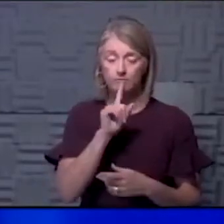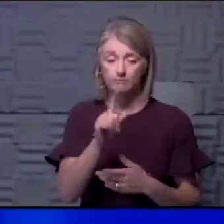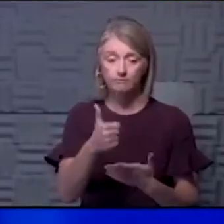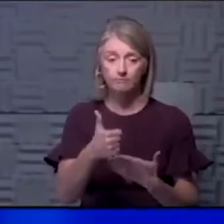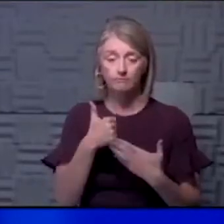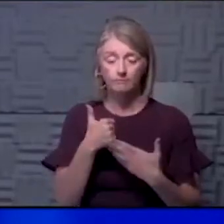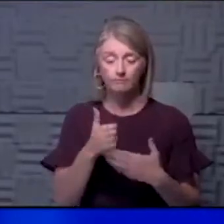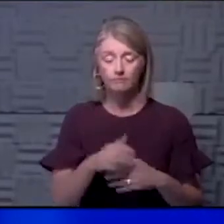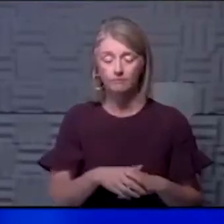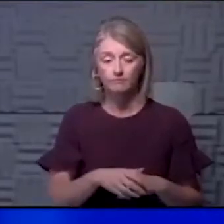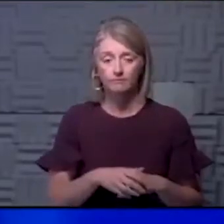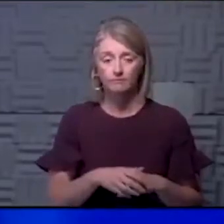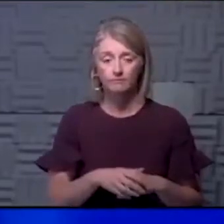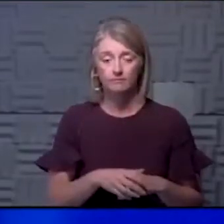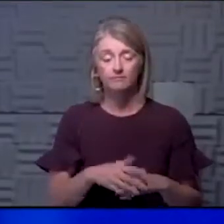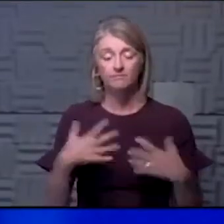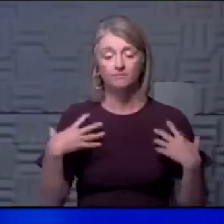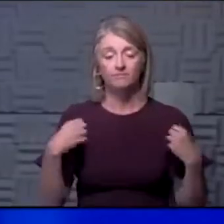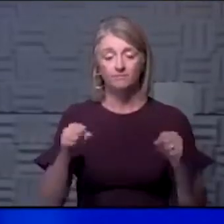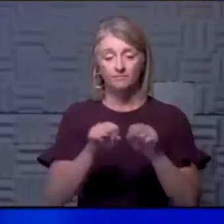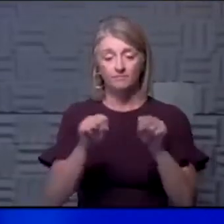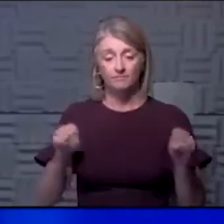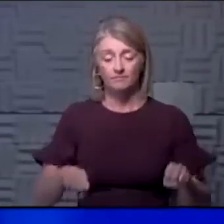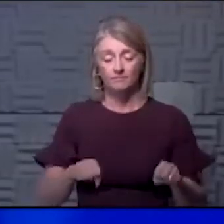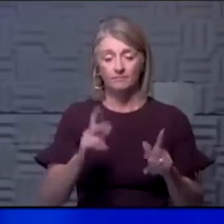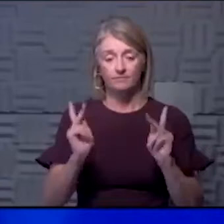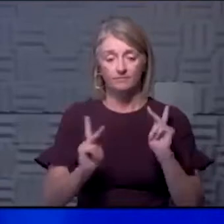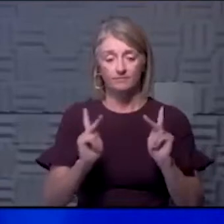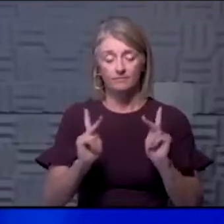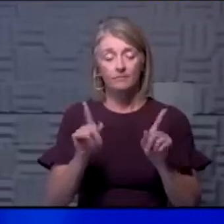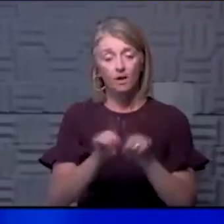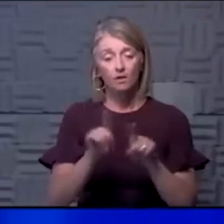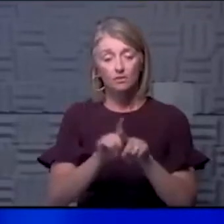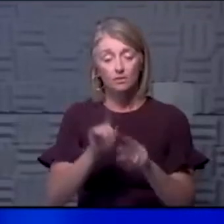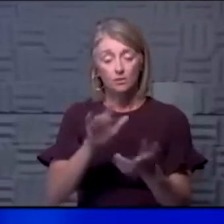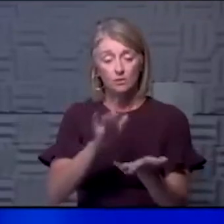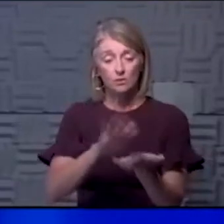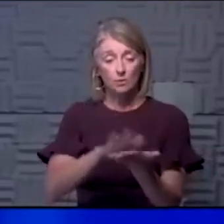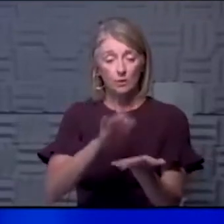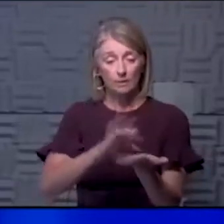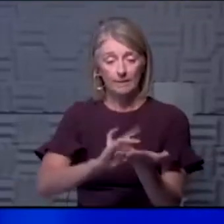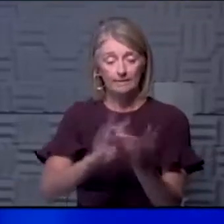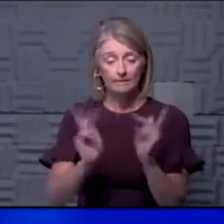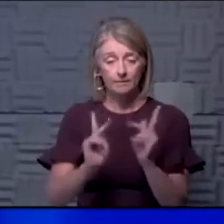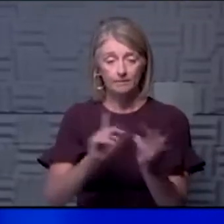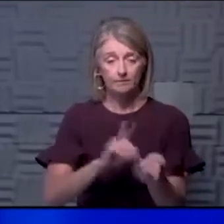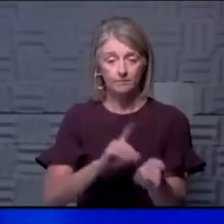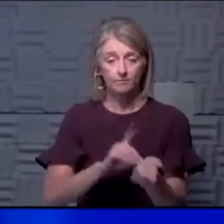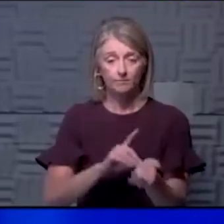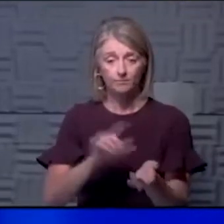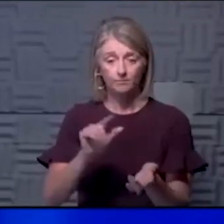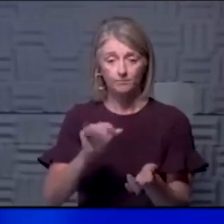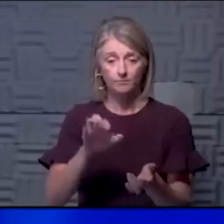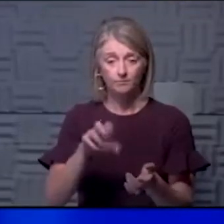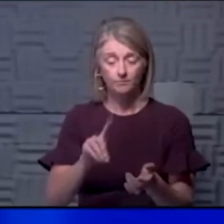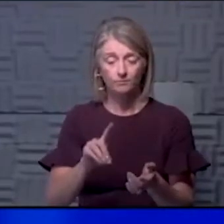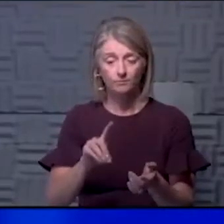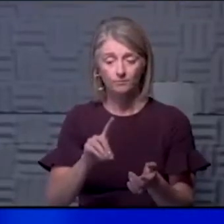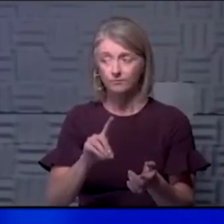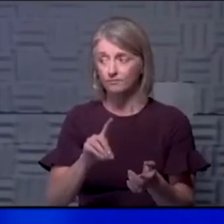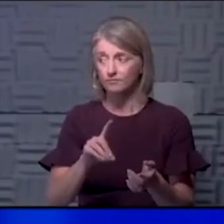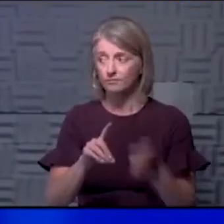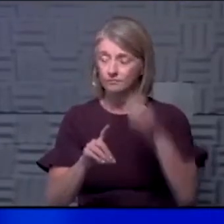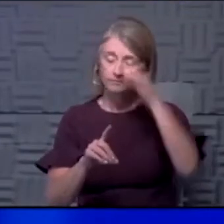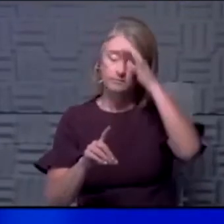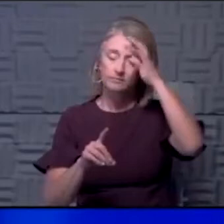shout outs around that though, because it's the health system folks with Chris and David Wildstein, but also the school of medicine people. Absolutely. I think Dr. Rojo, Dr. Samari have been pivotal in that,